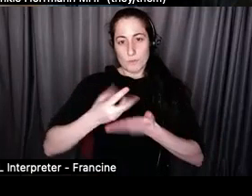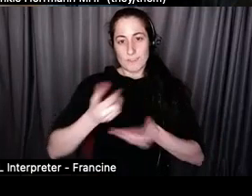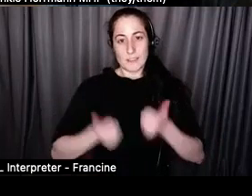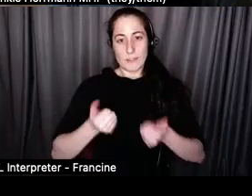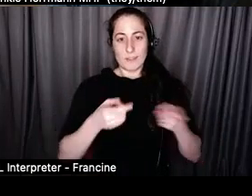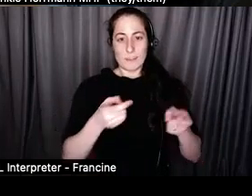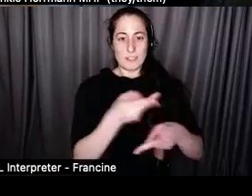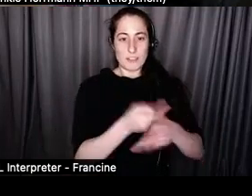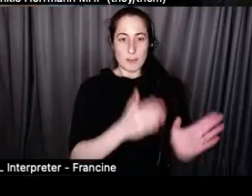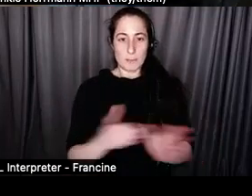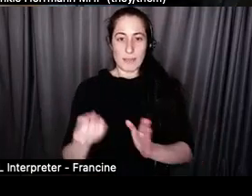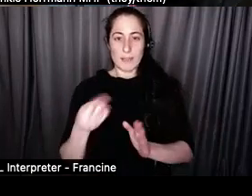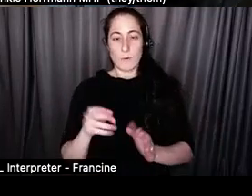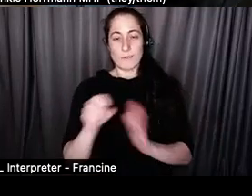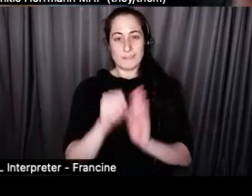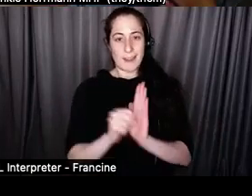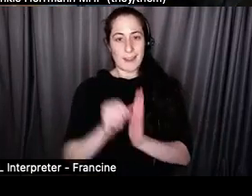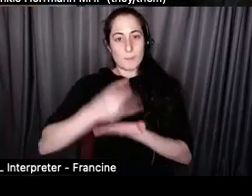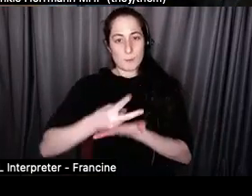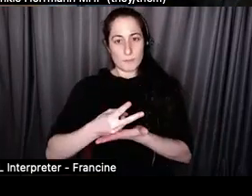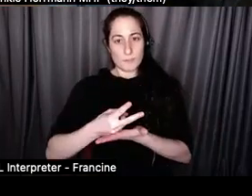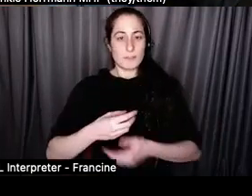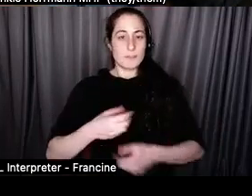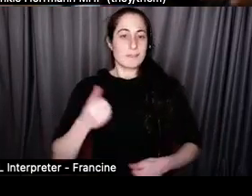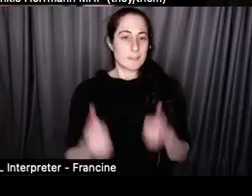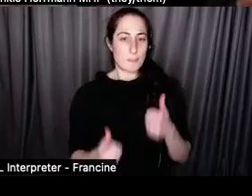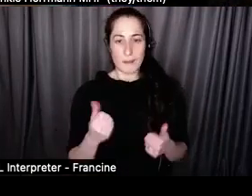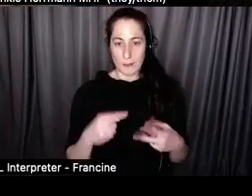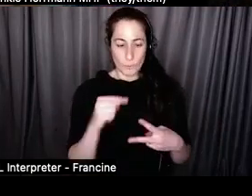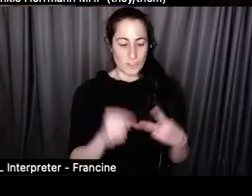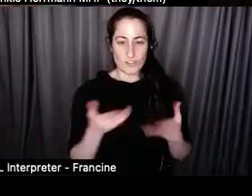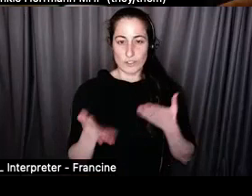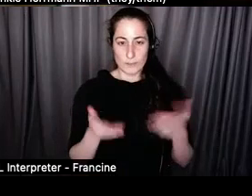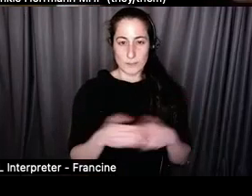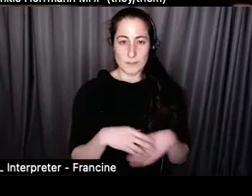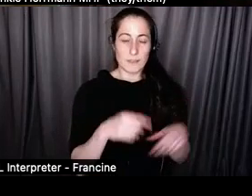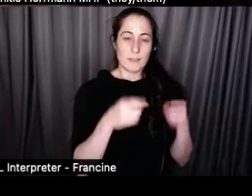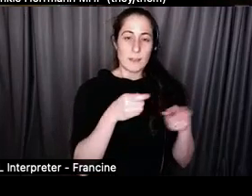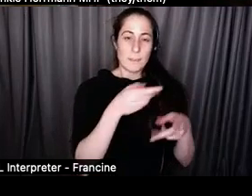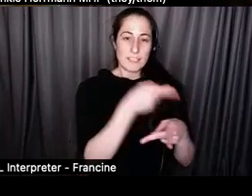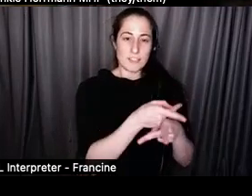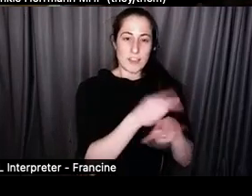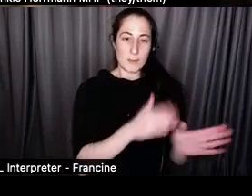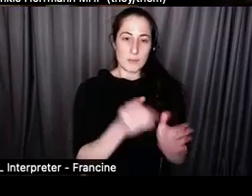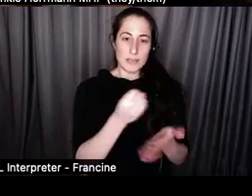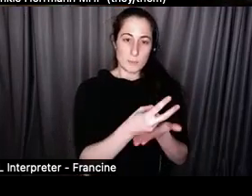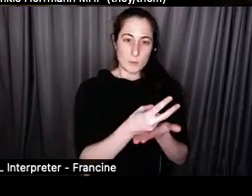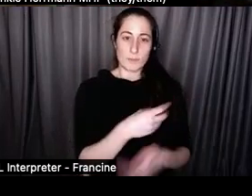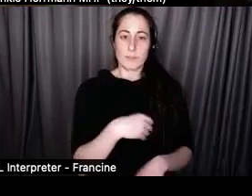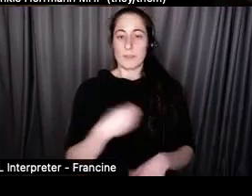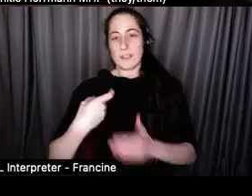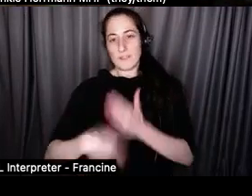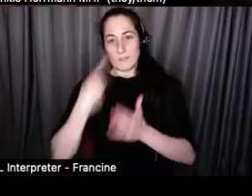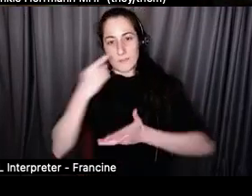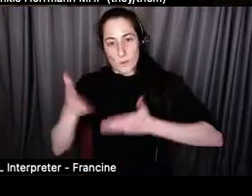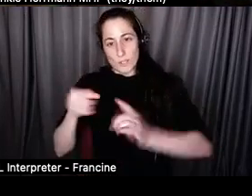by the state, depending if you have managed care or fee for service. So if it's managed care, the managed care plan approves it. If you have fee for